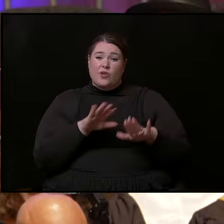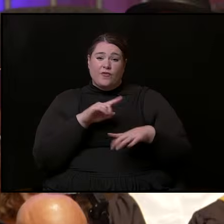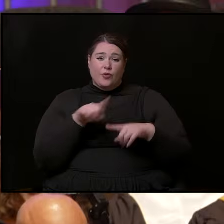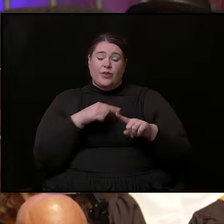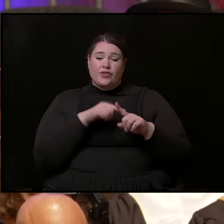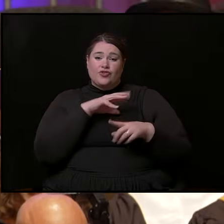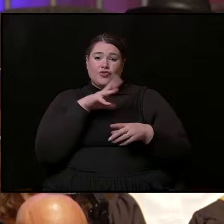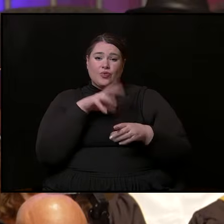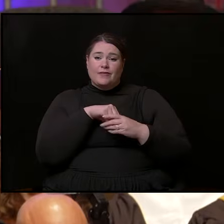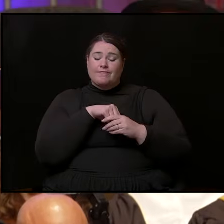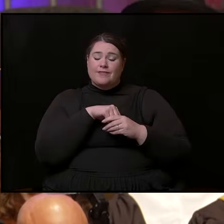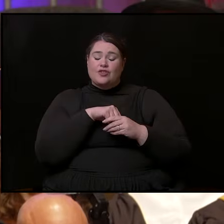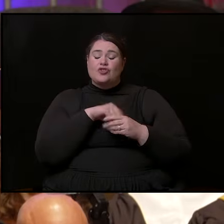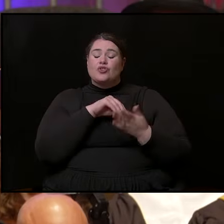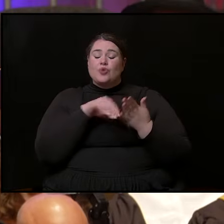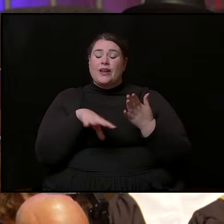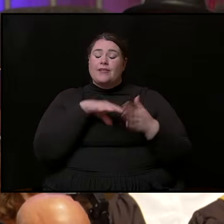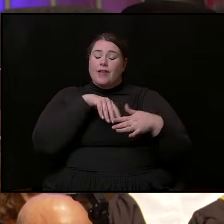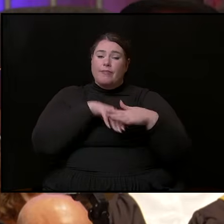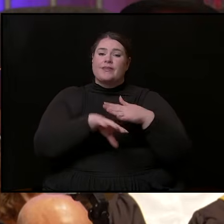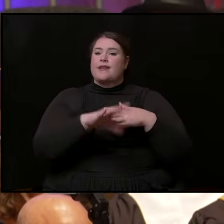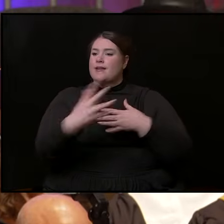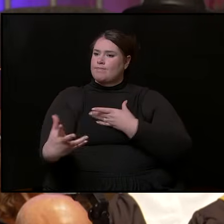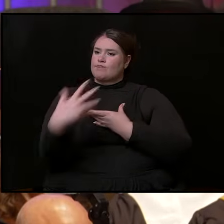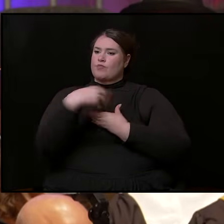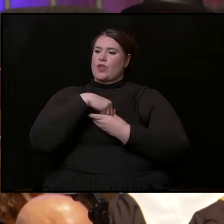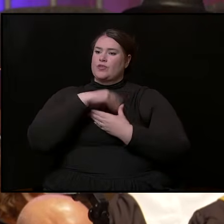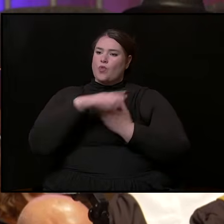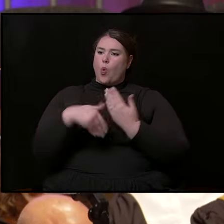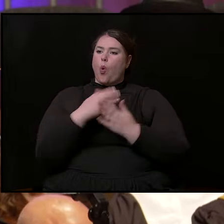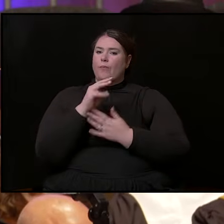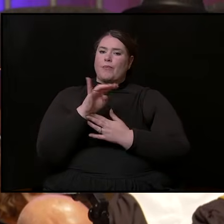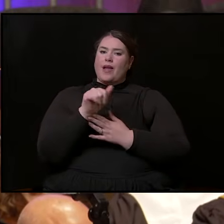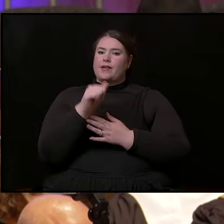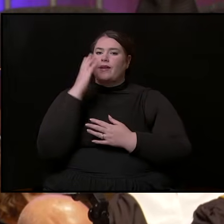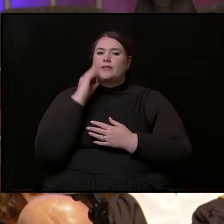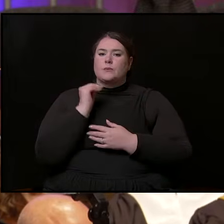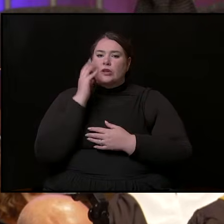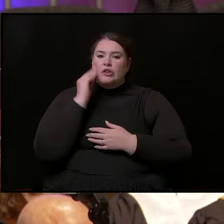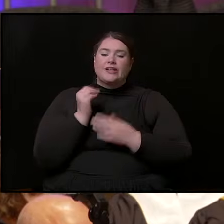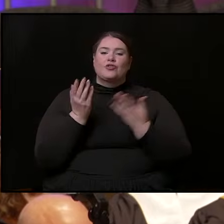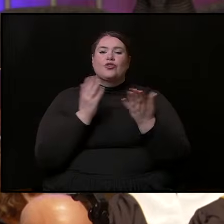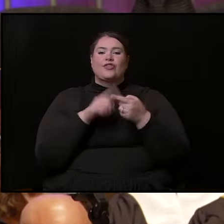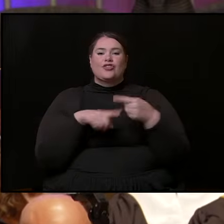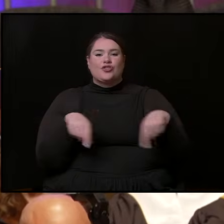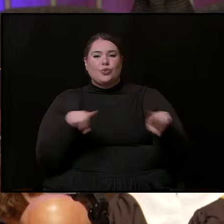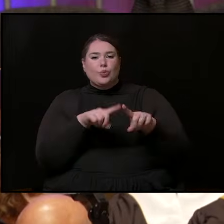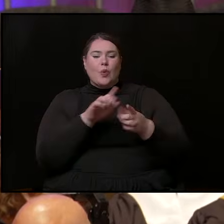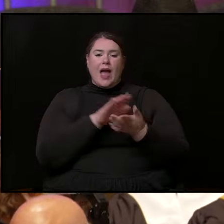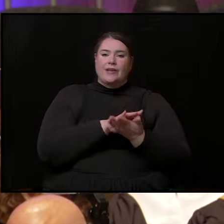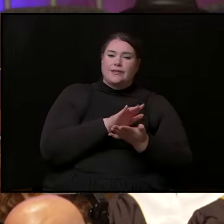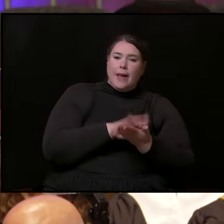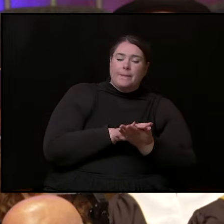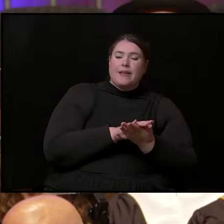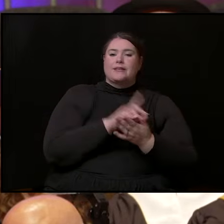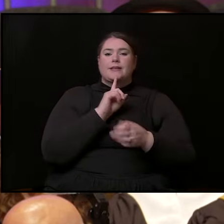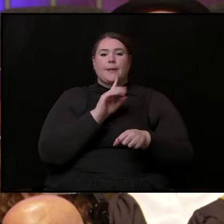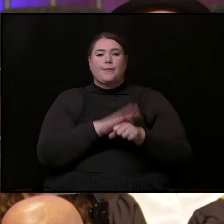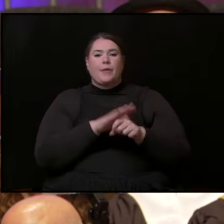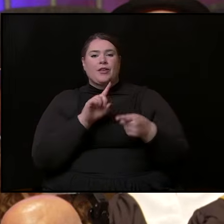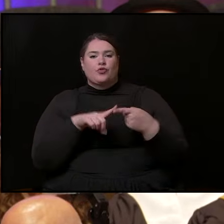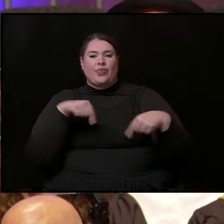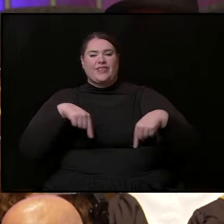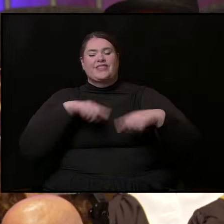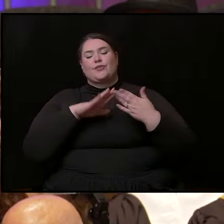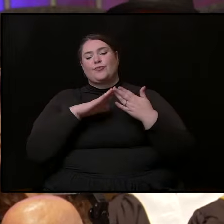full MICA experience, whether it's leadership, service to all of you, academics, and just a commitment to this